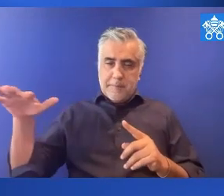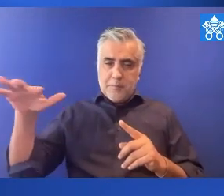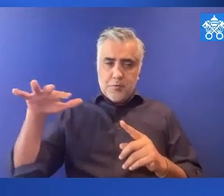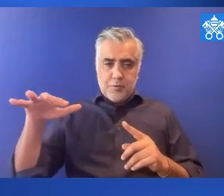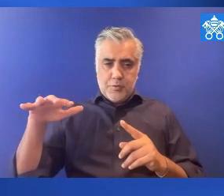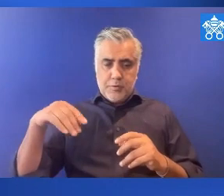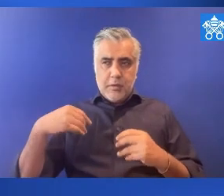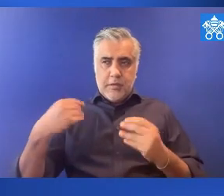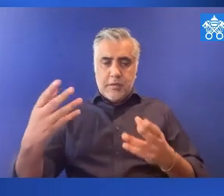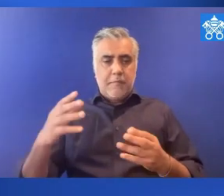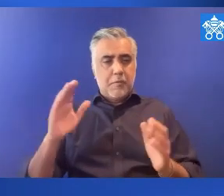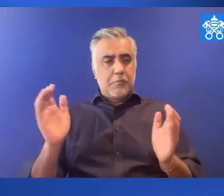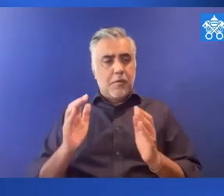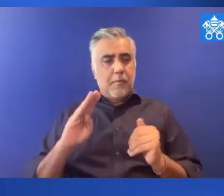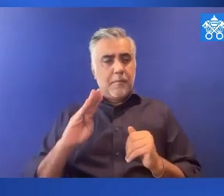soil of Asti.